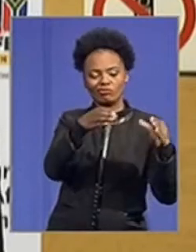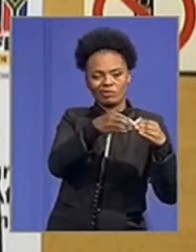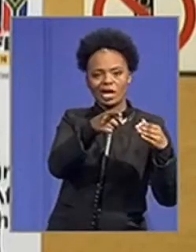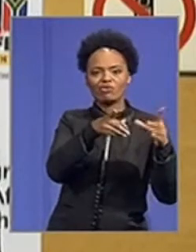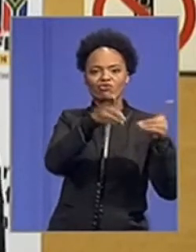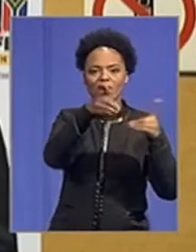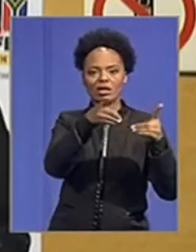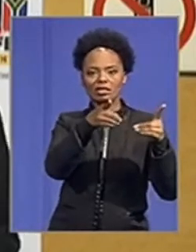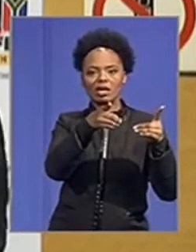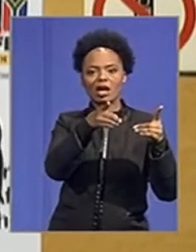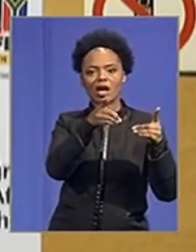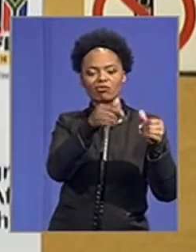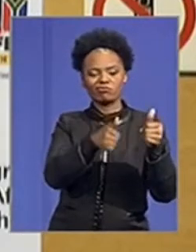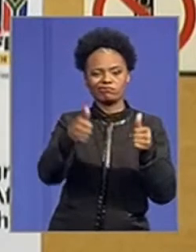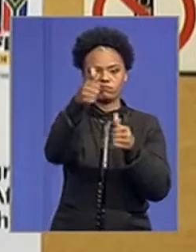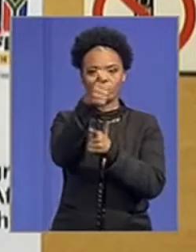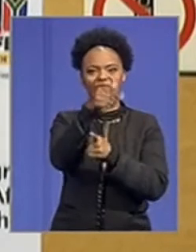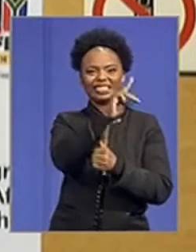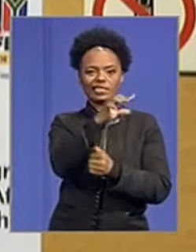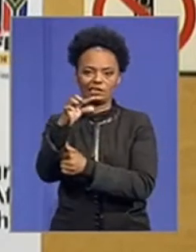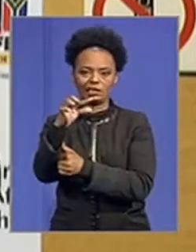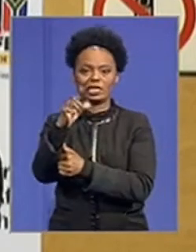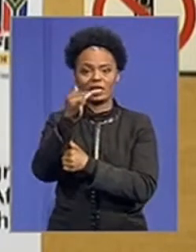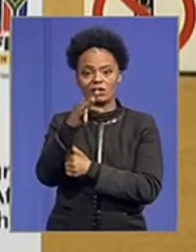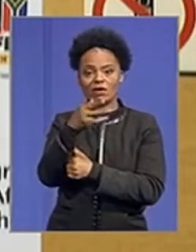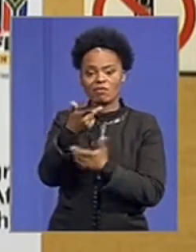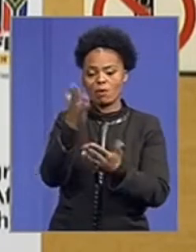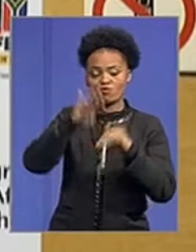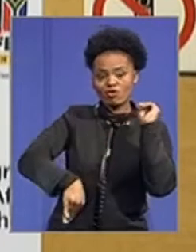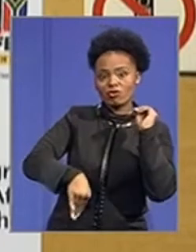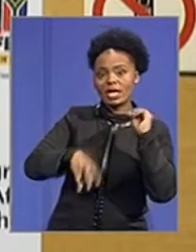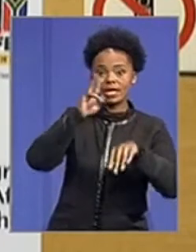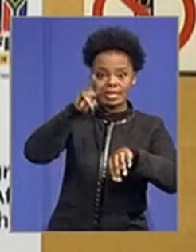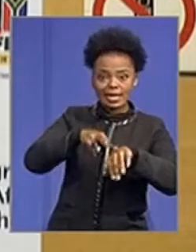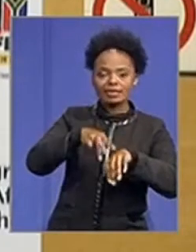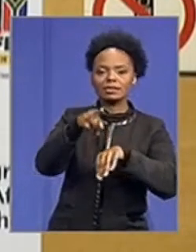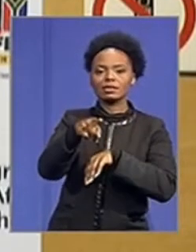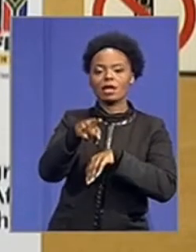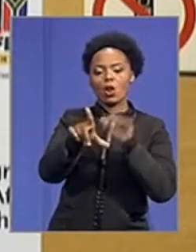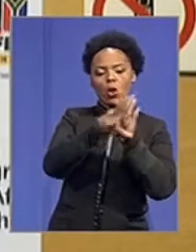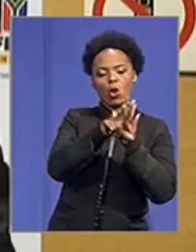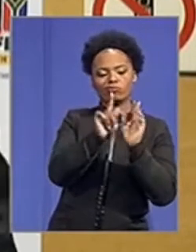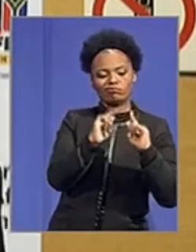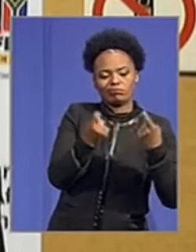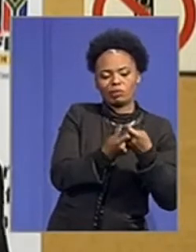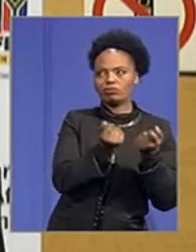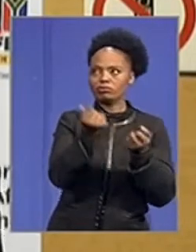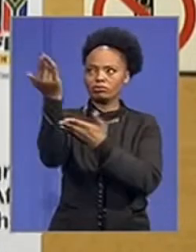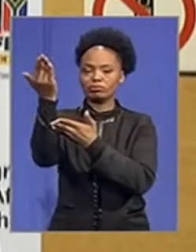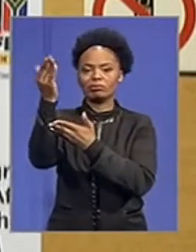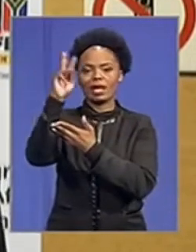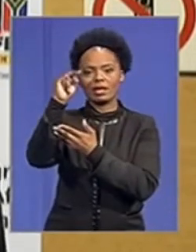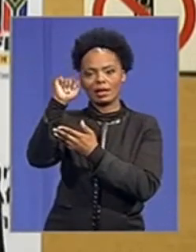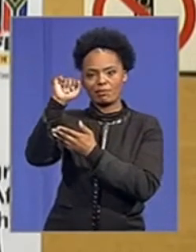Director General. Where there's a need for prosecution, our law requires us to send it to the National Prosecuting